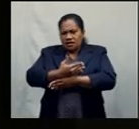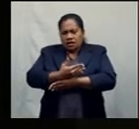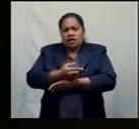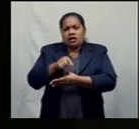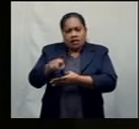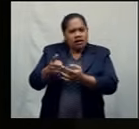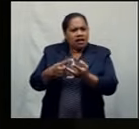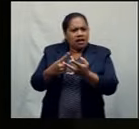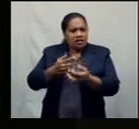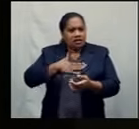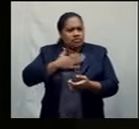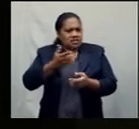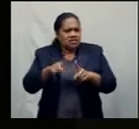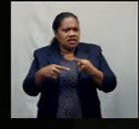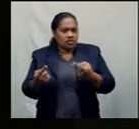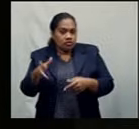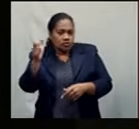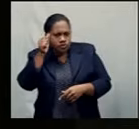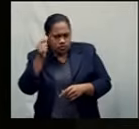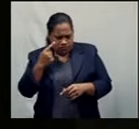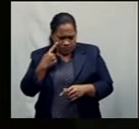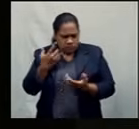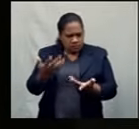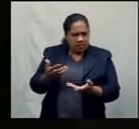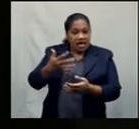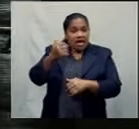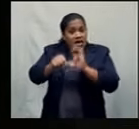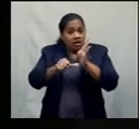another interesting thing to note is that a